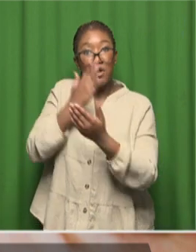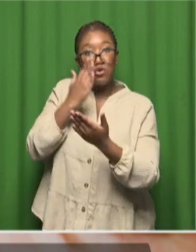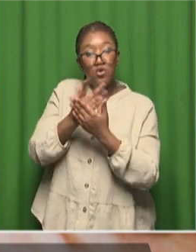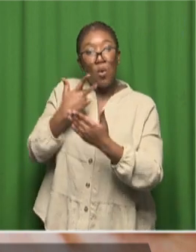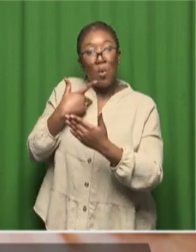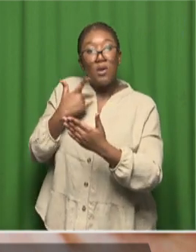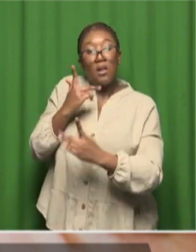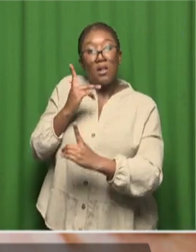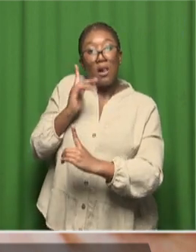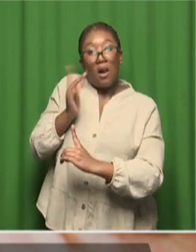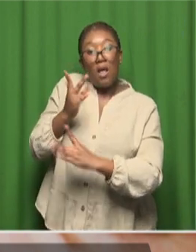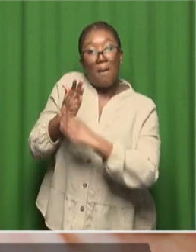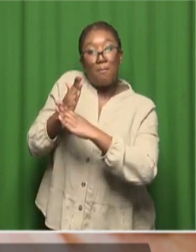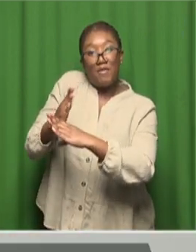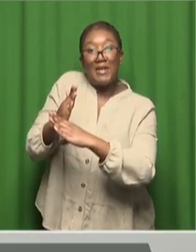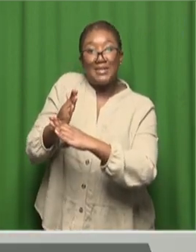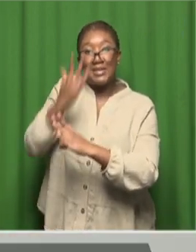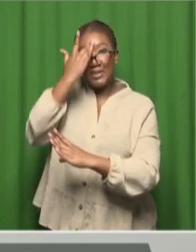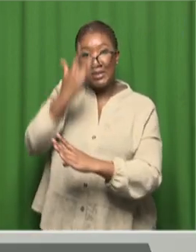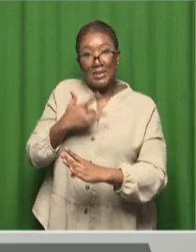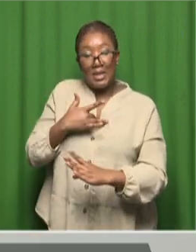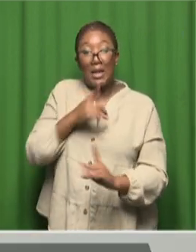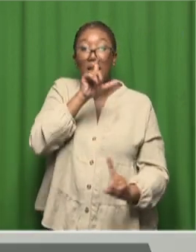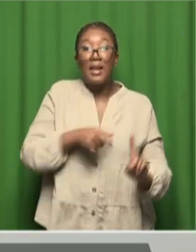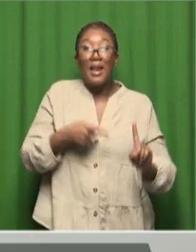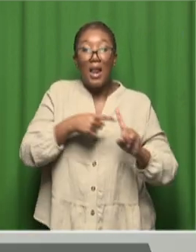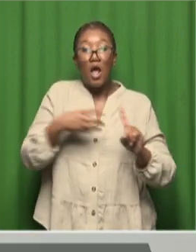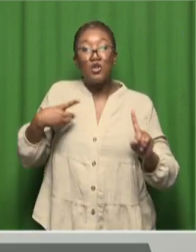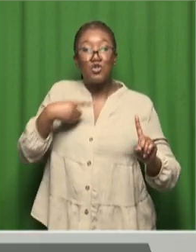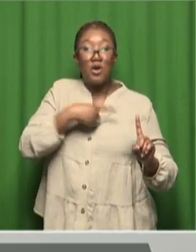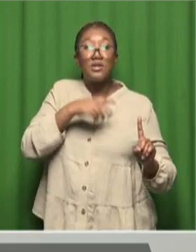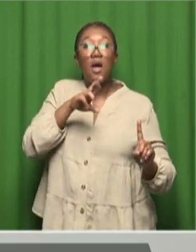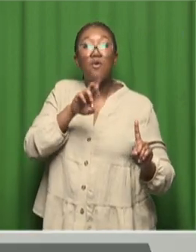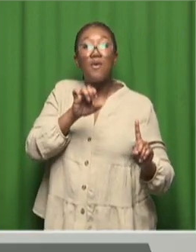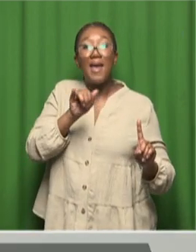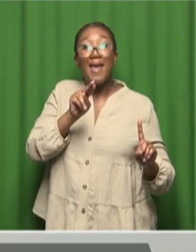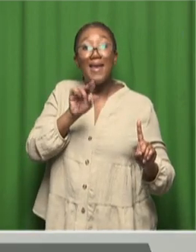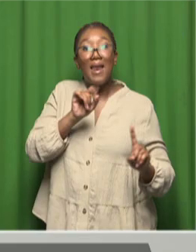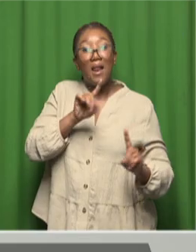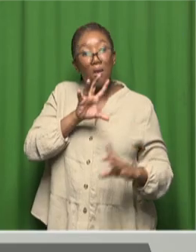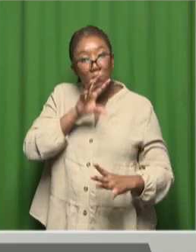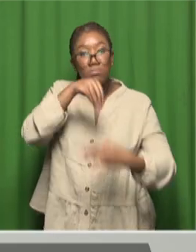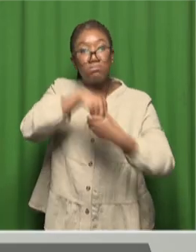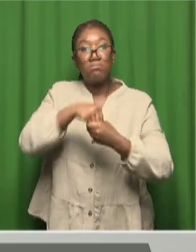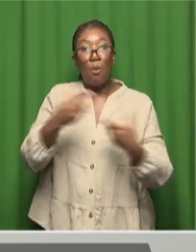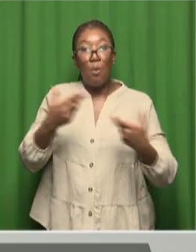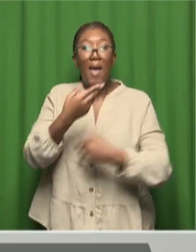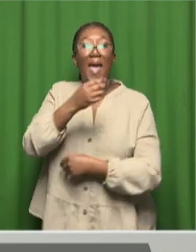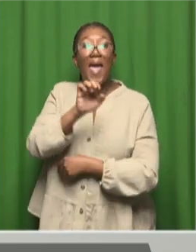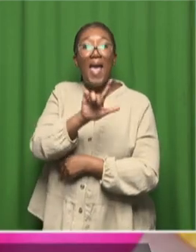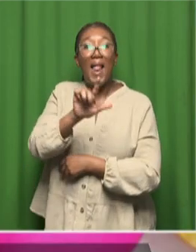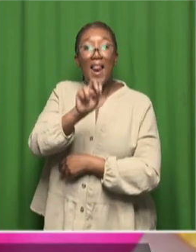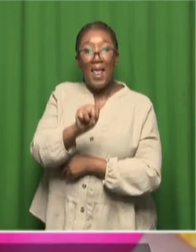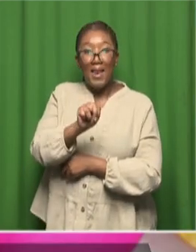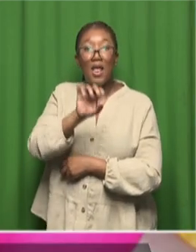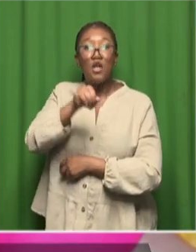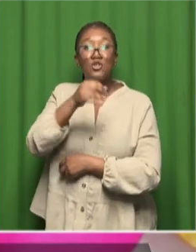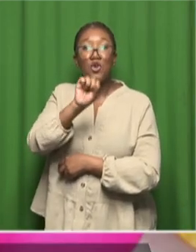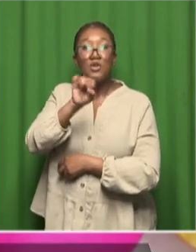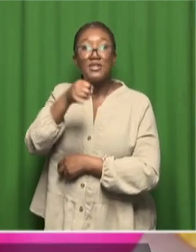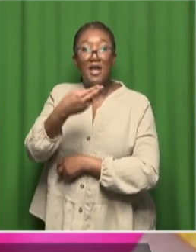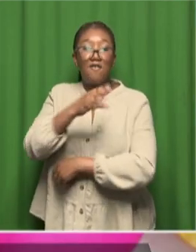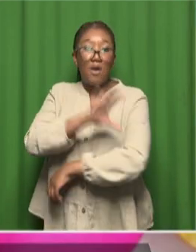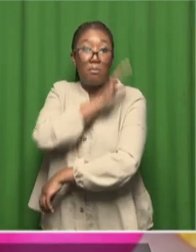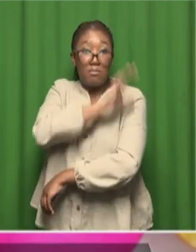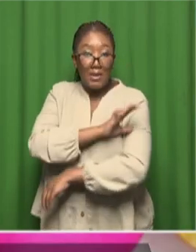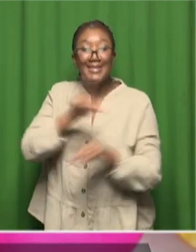condition. Joining me now is Dr. Reyna Daya. She, of course, is the head of endocrine division at Helen Joseph Hospital, University of